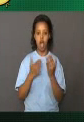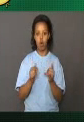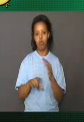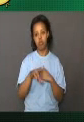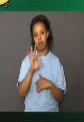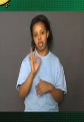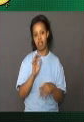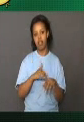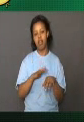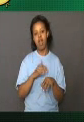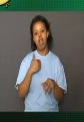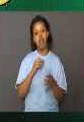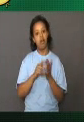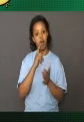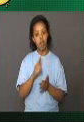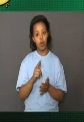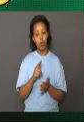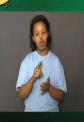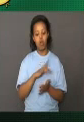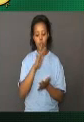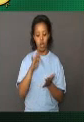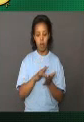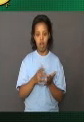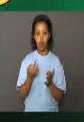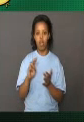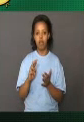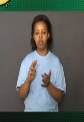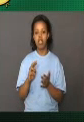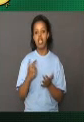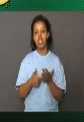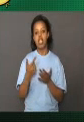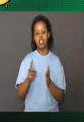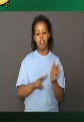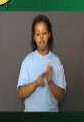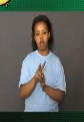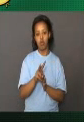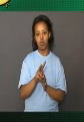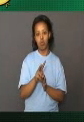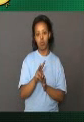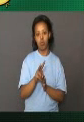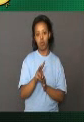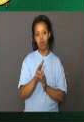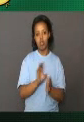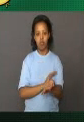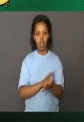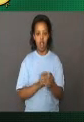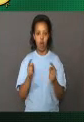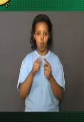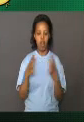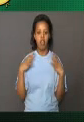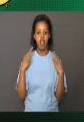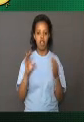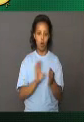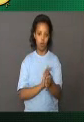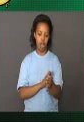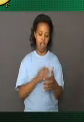drugs are entry inhibitors. During the first phase, by which the protein on